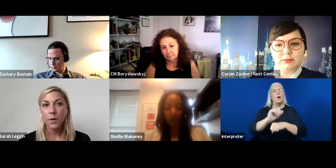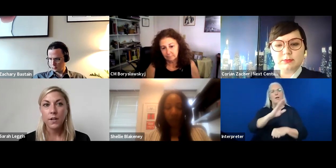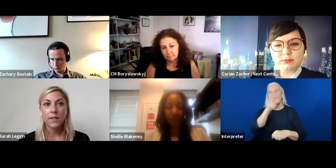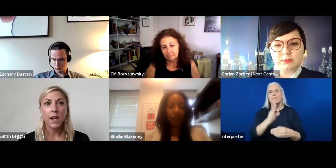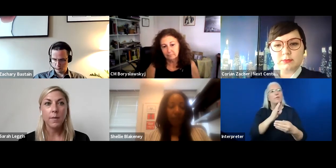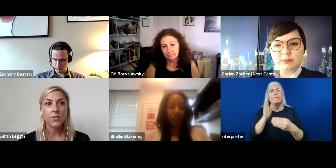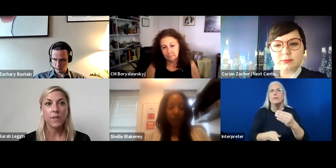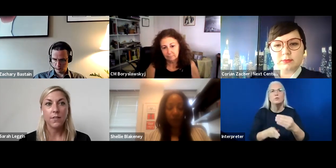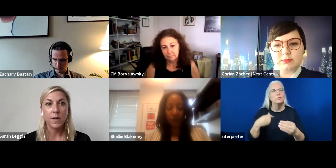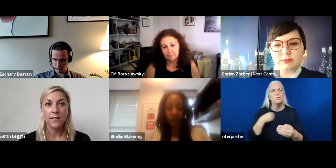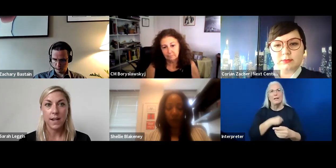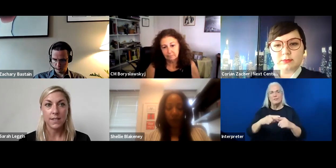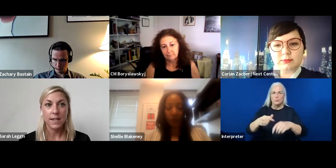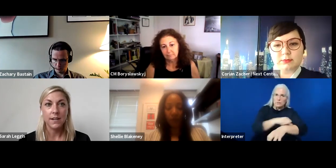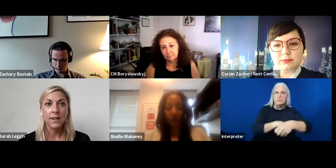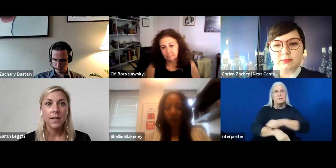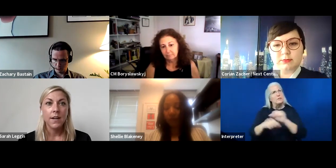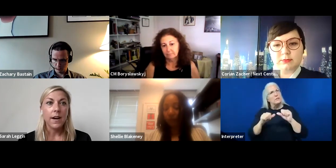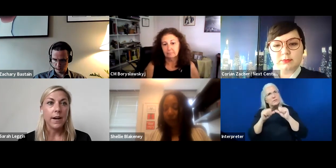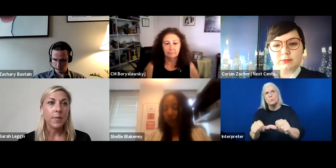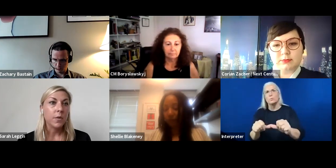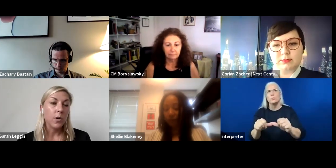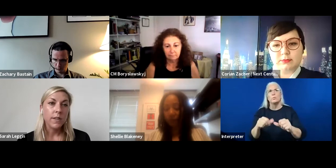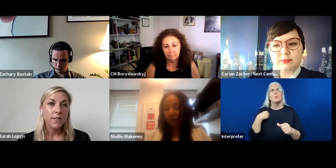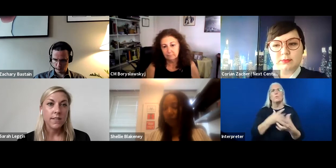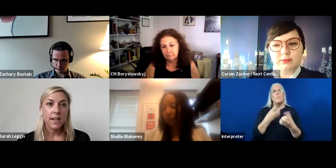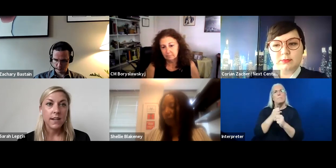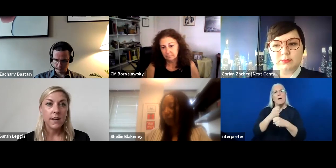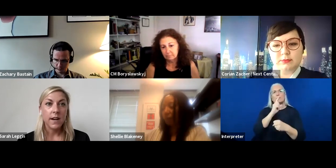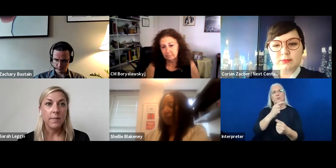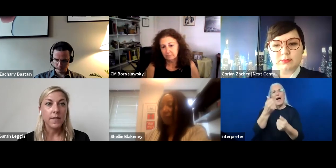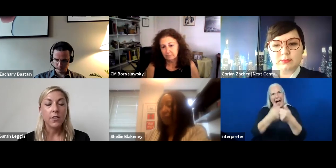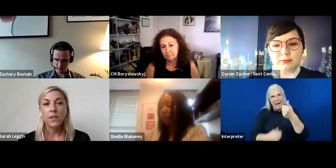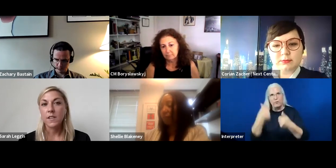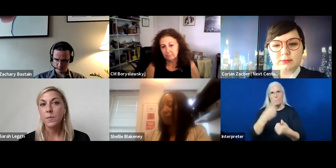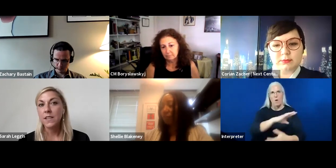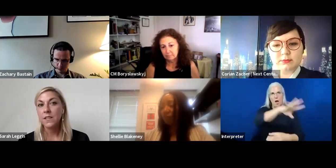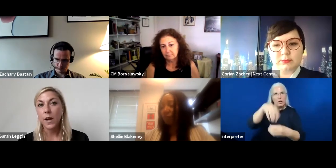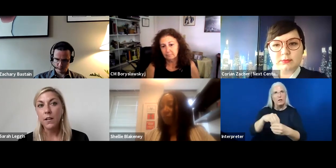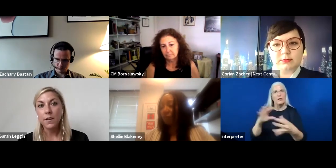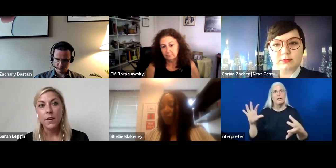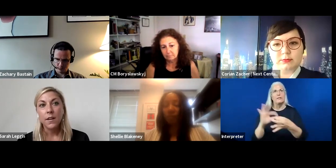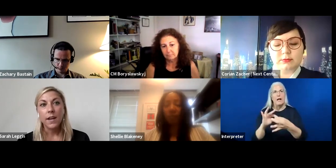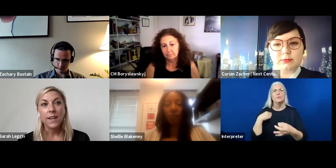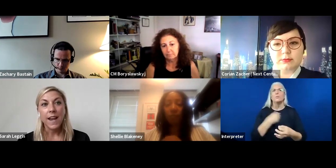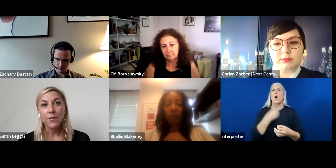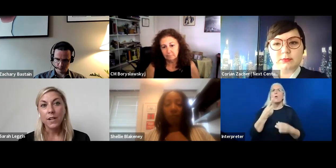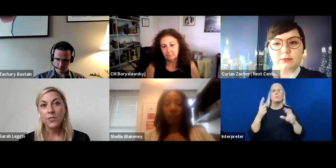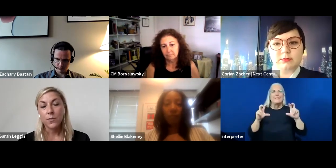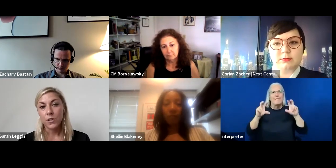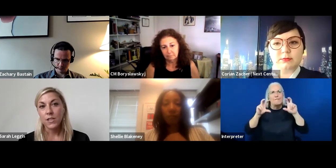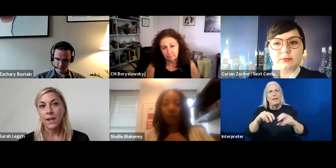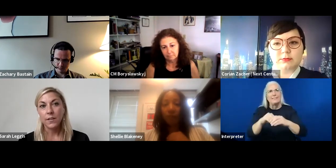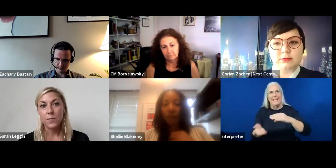more networks to help make sure that everybody's connected. We're always investing in increasing speeds as well. And the